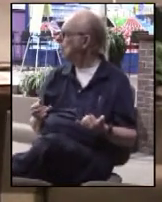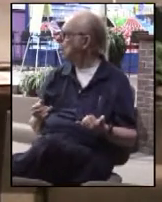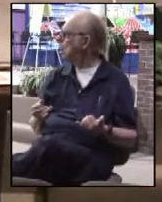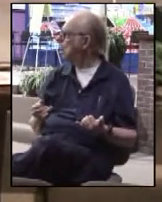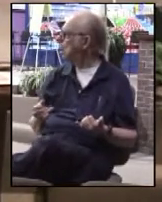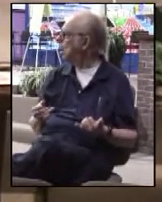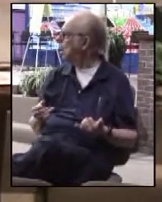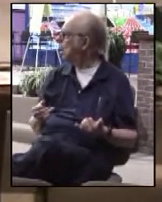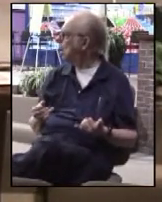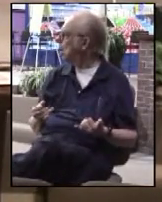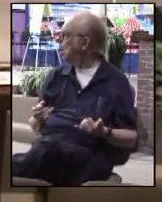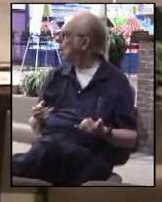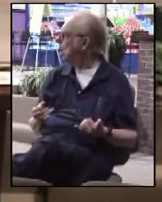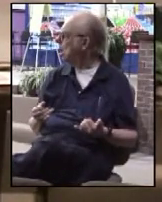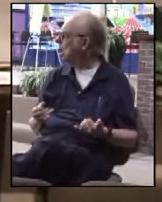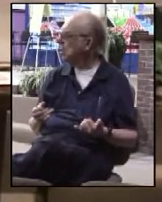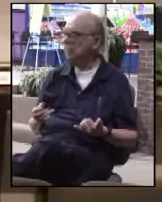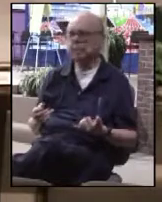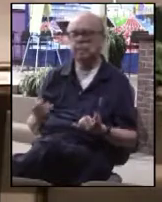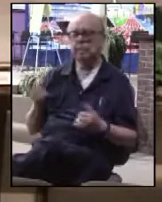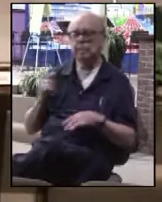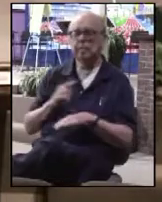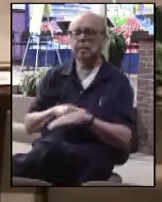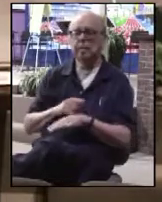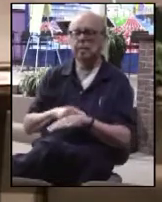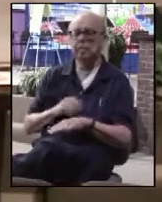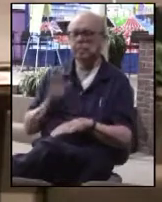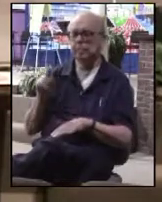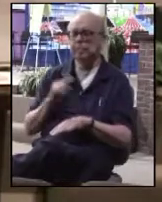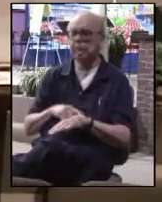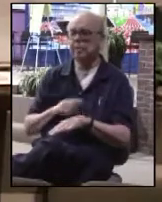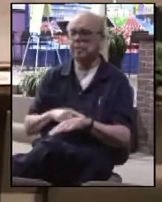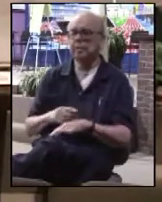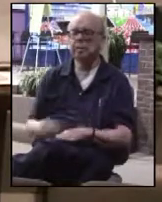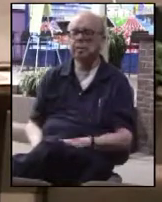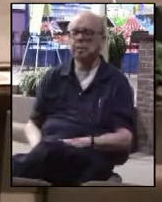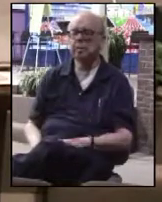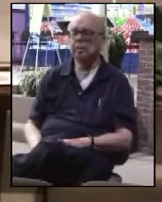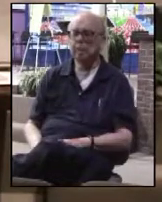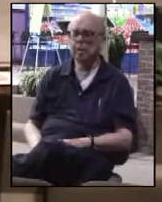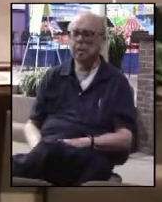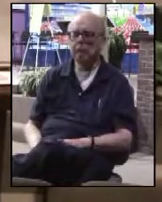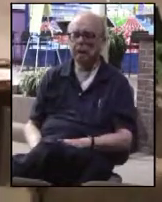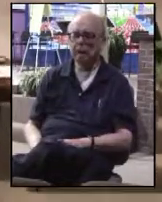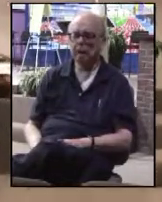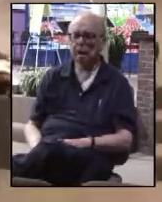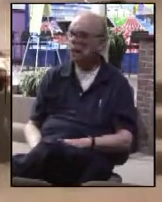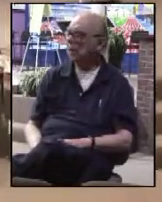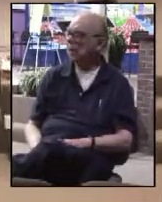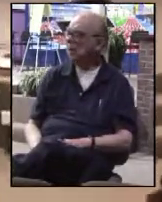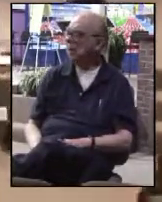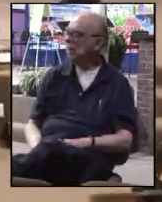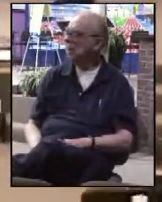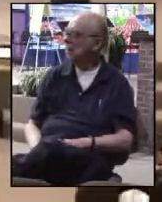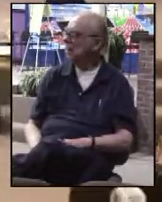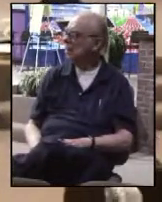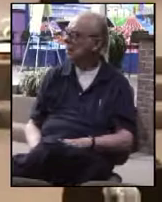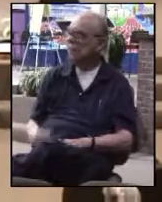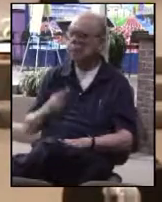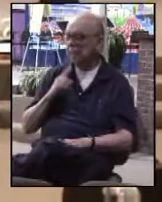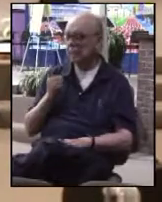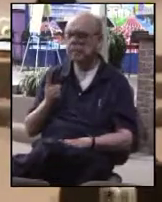these are their time your time because this is an invitation just for VBS